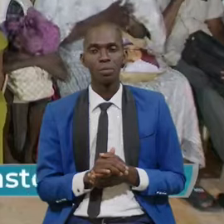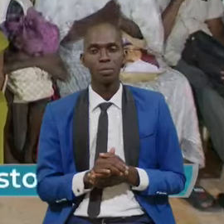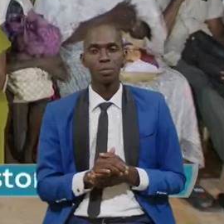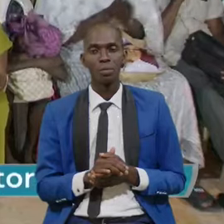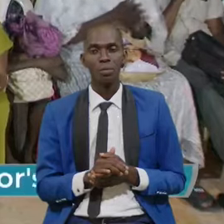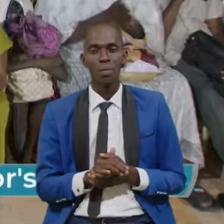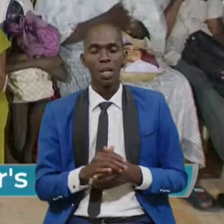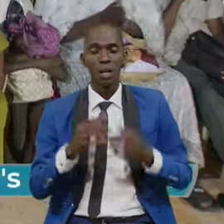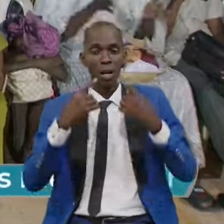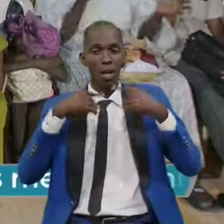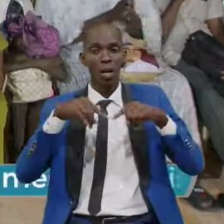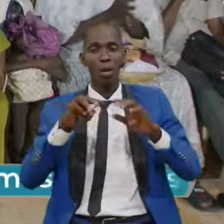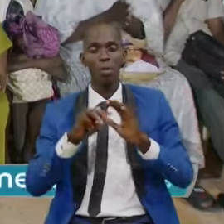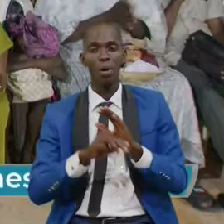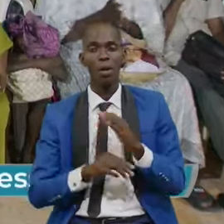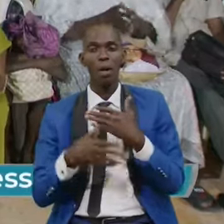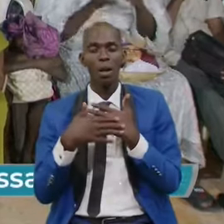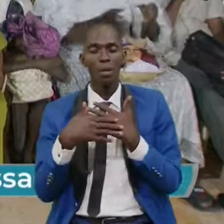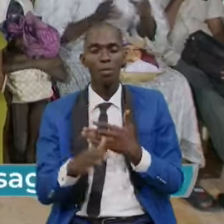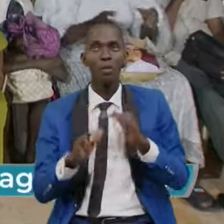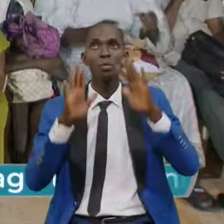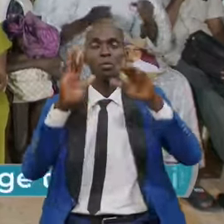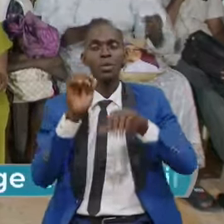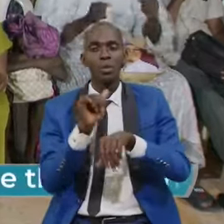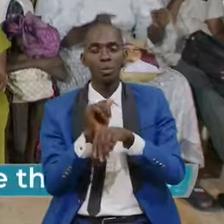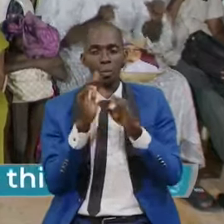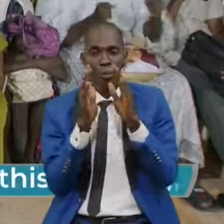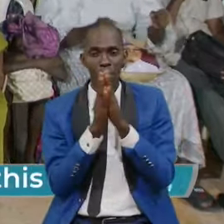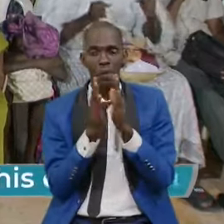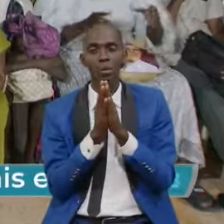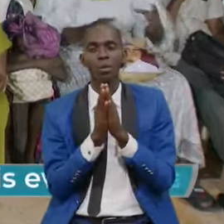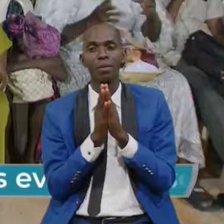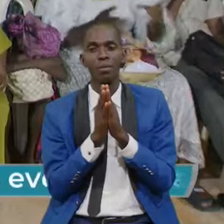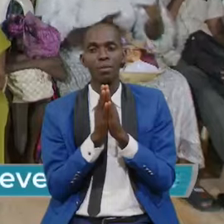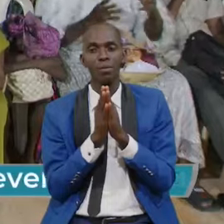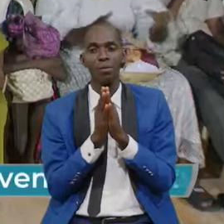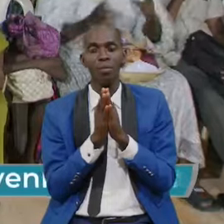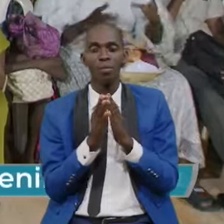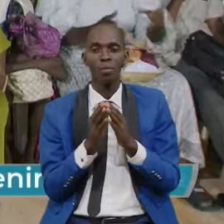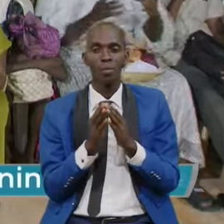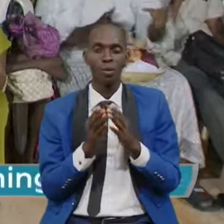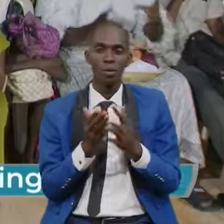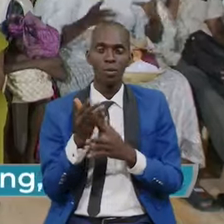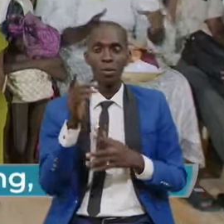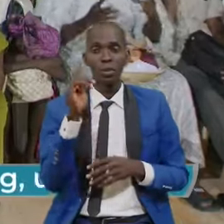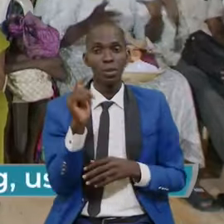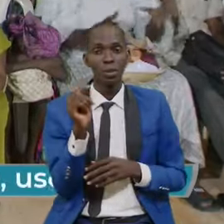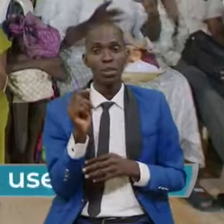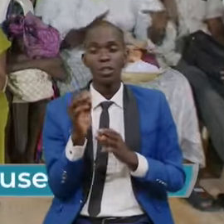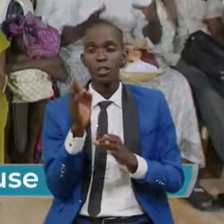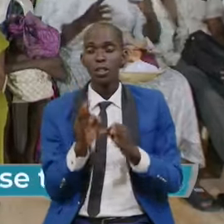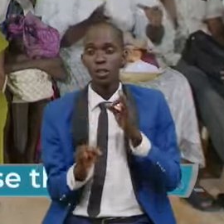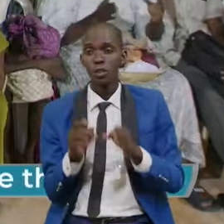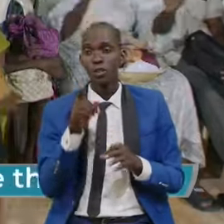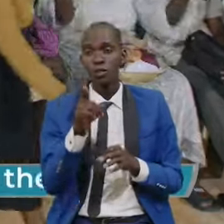Announcement after miracle prayer during testimony. If you just receive